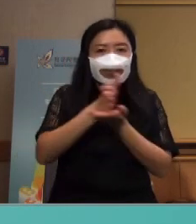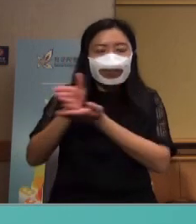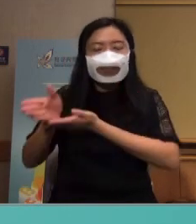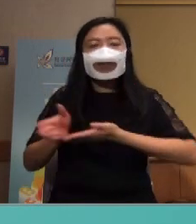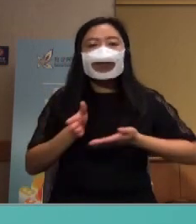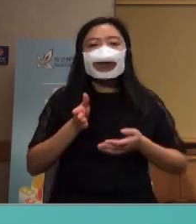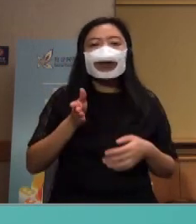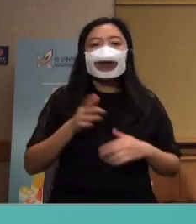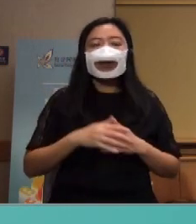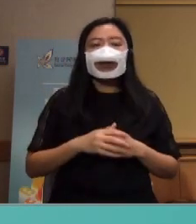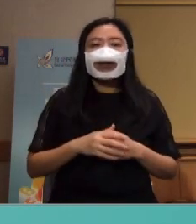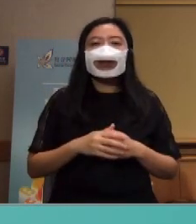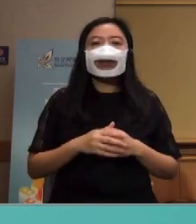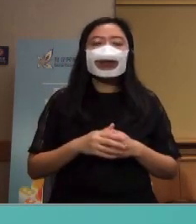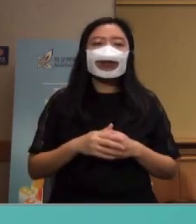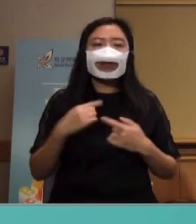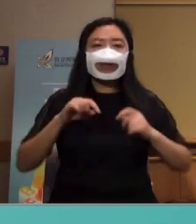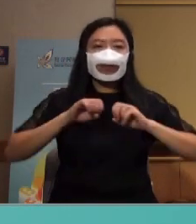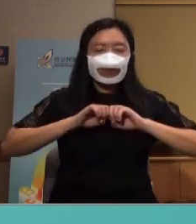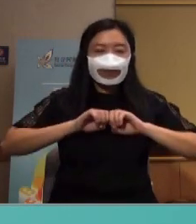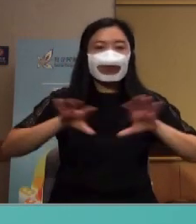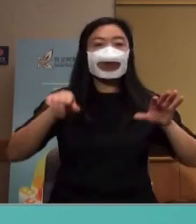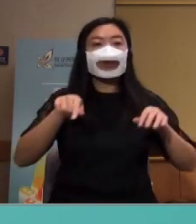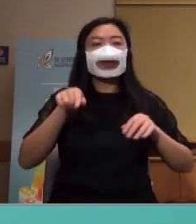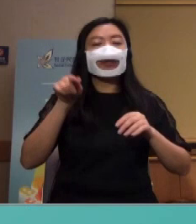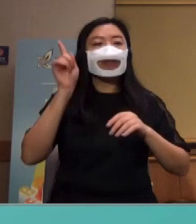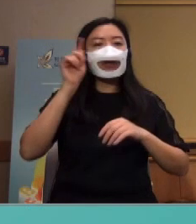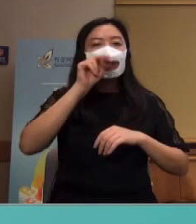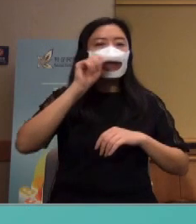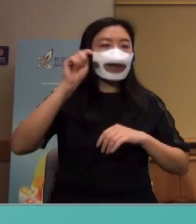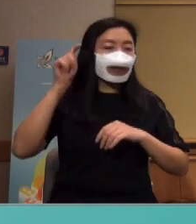we launched the NFT.